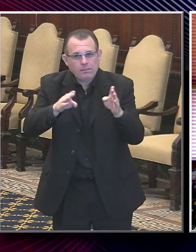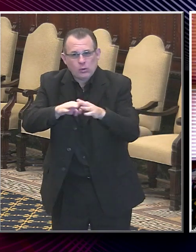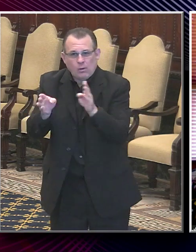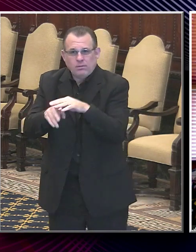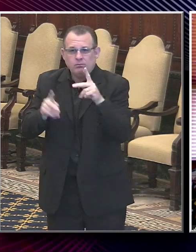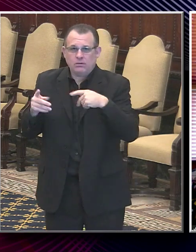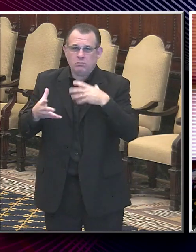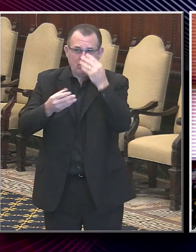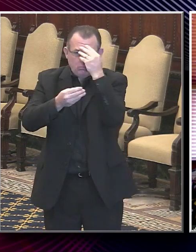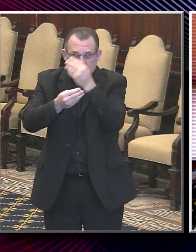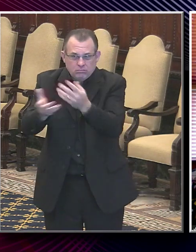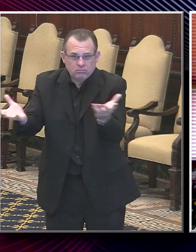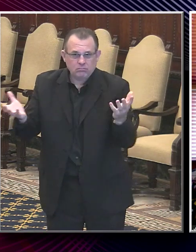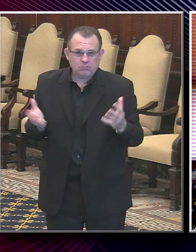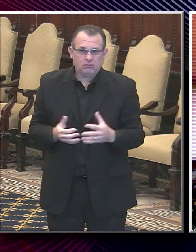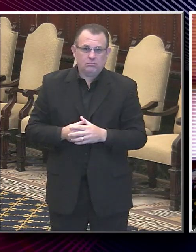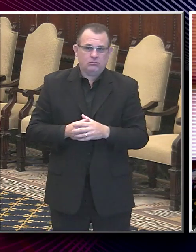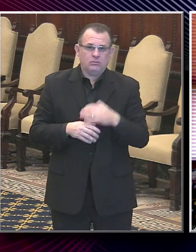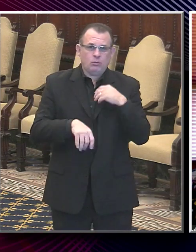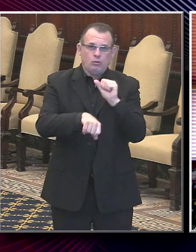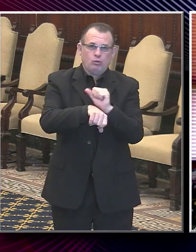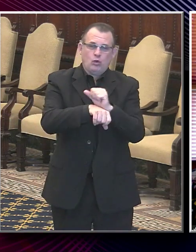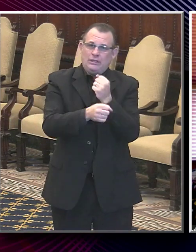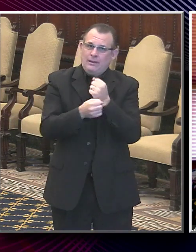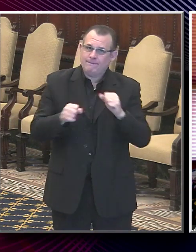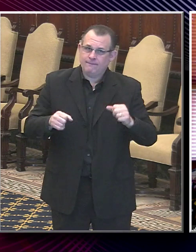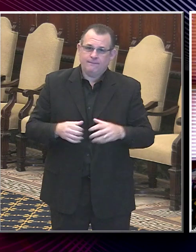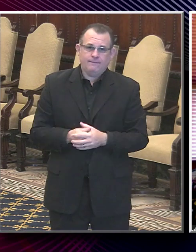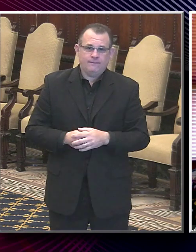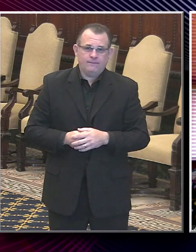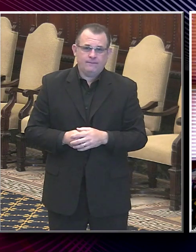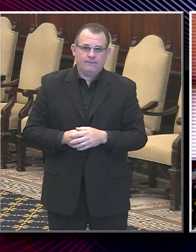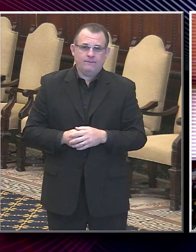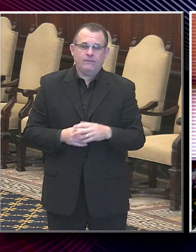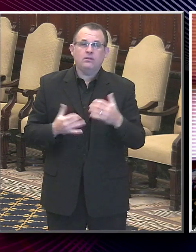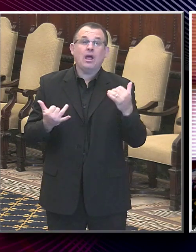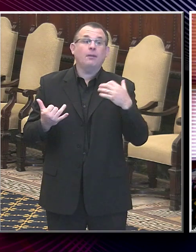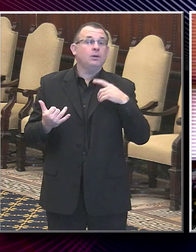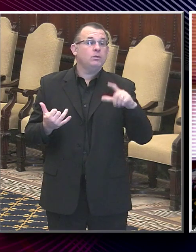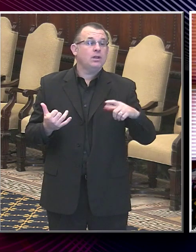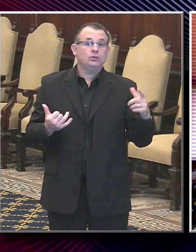prepared to work safely. And with that, I turn it over to Dr. Farley for his daily update.